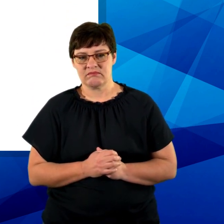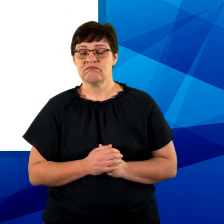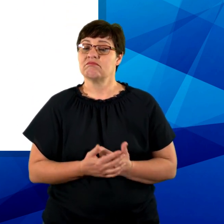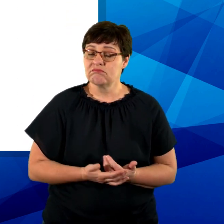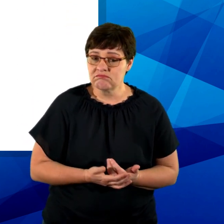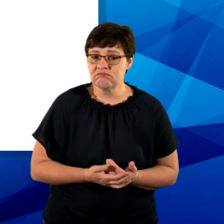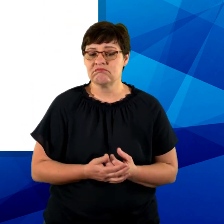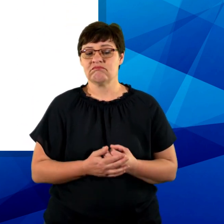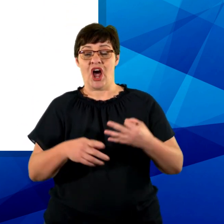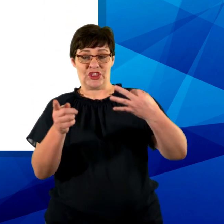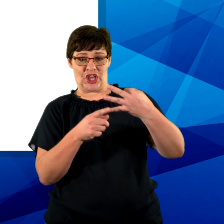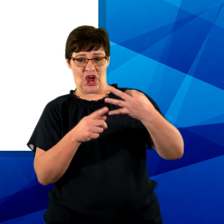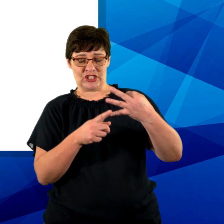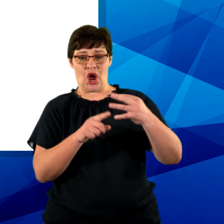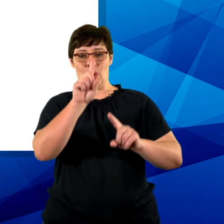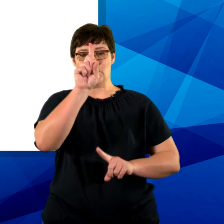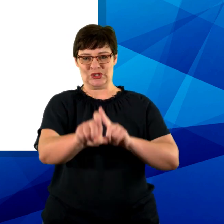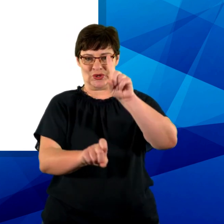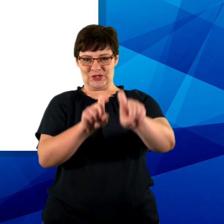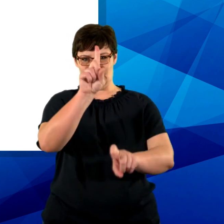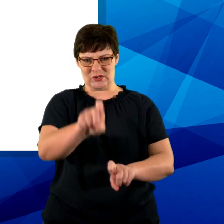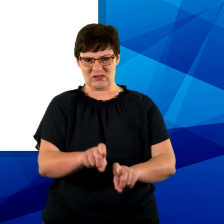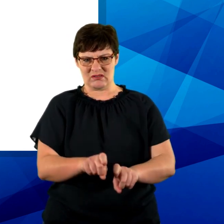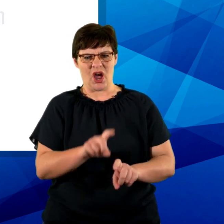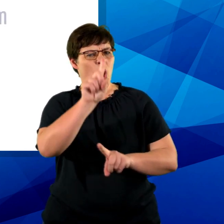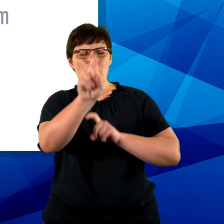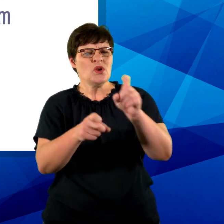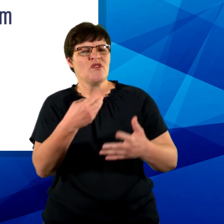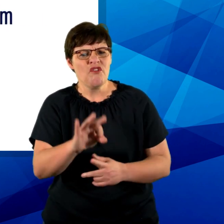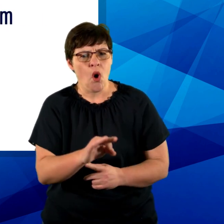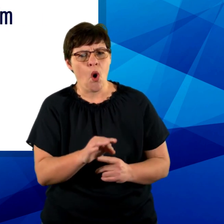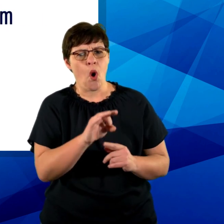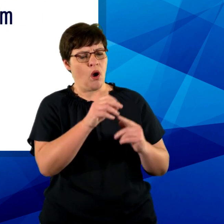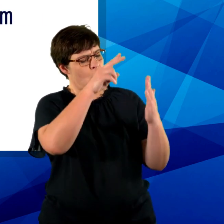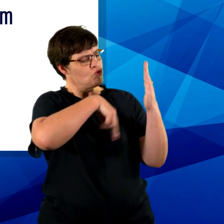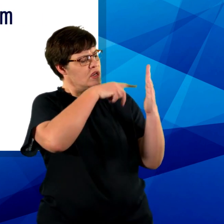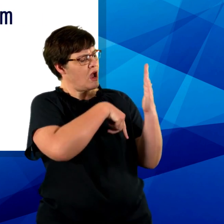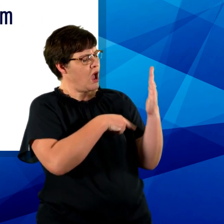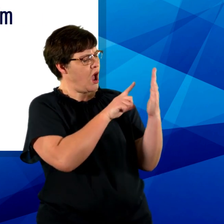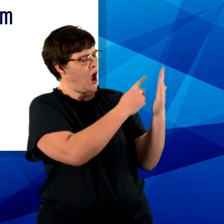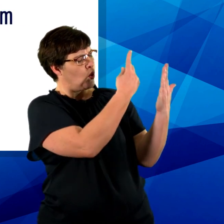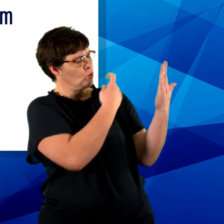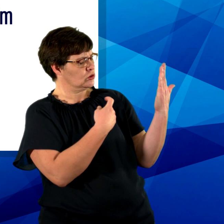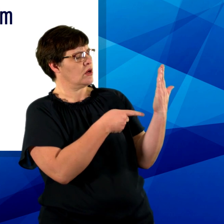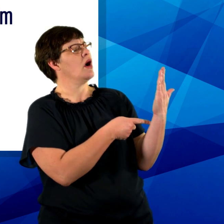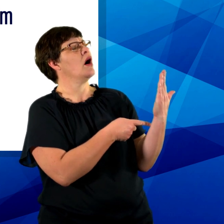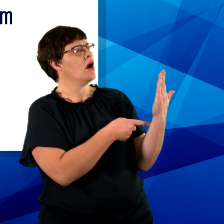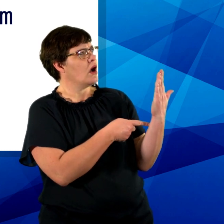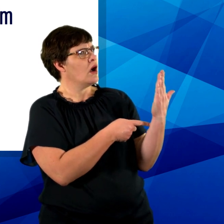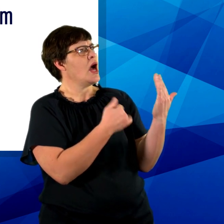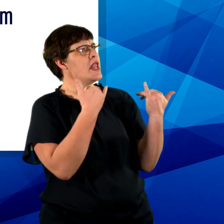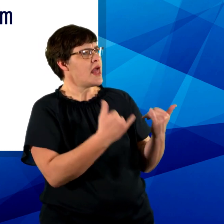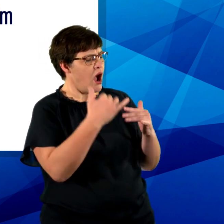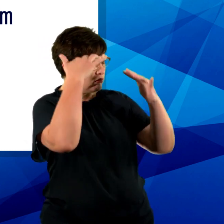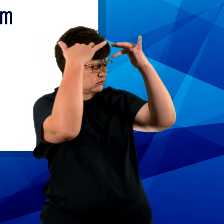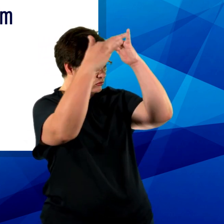Then you can also make use of questions to engage your reader. By asking questions, you invite the reader to enter